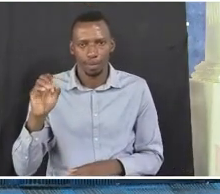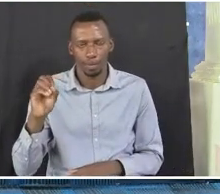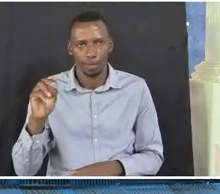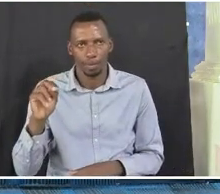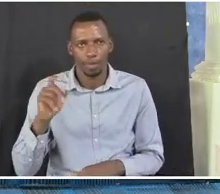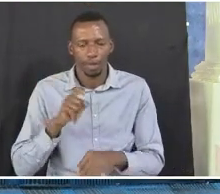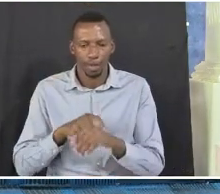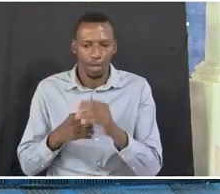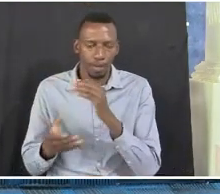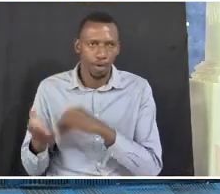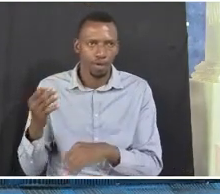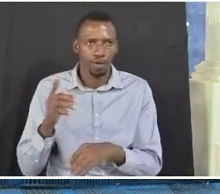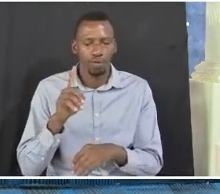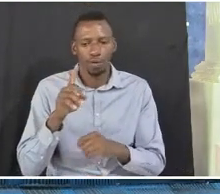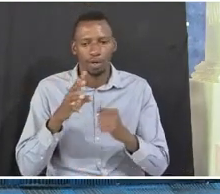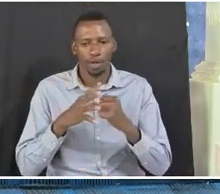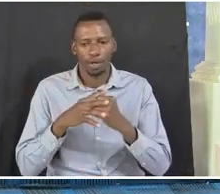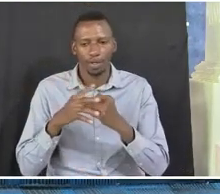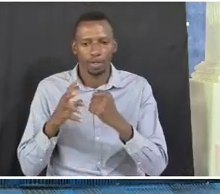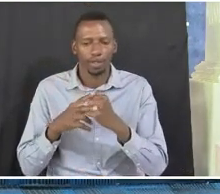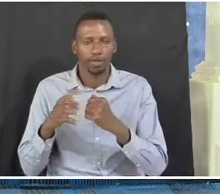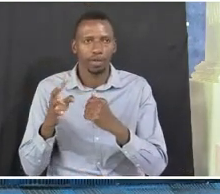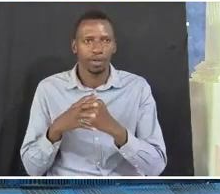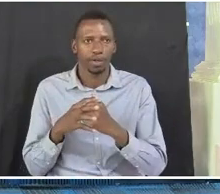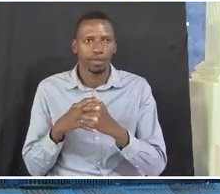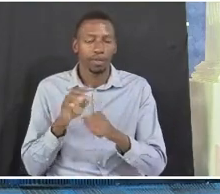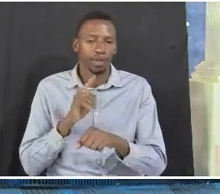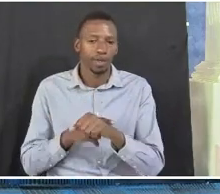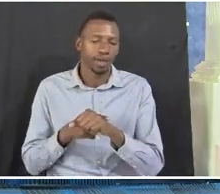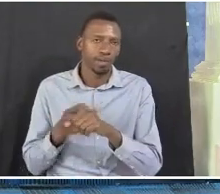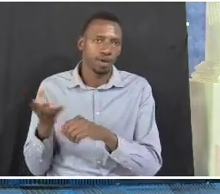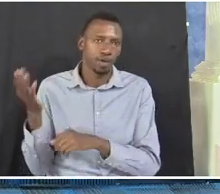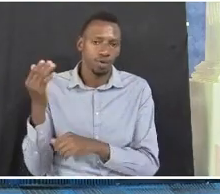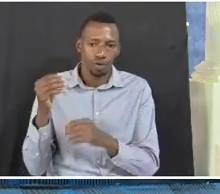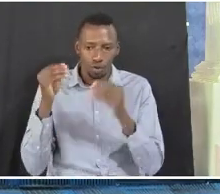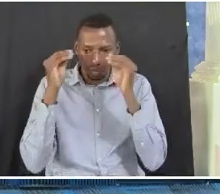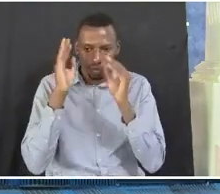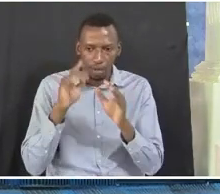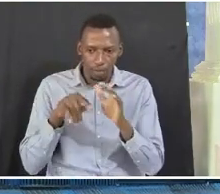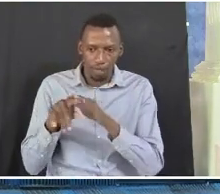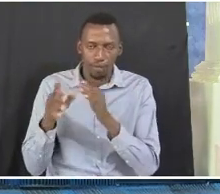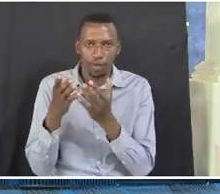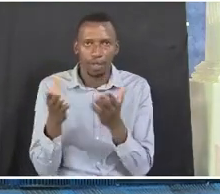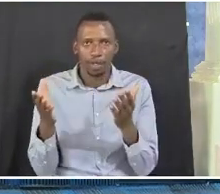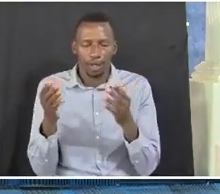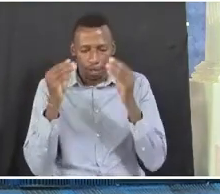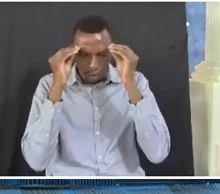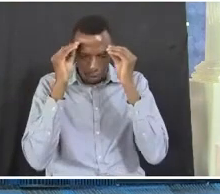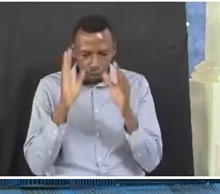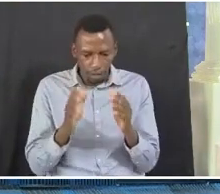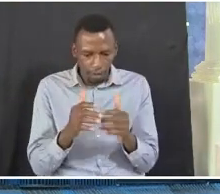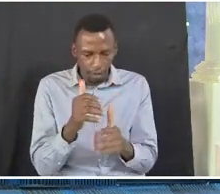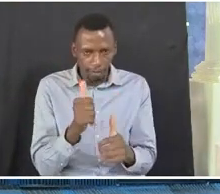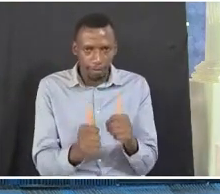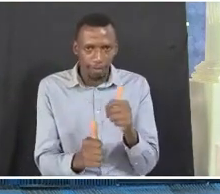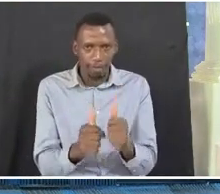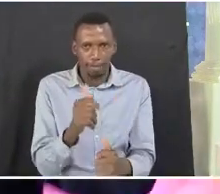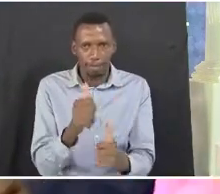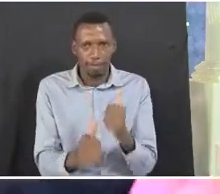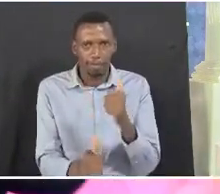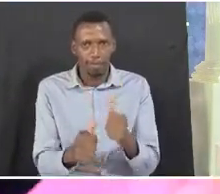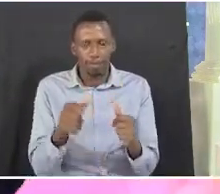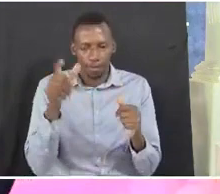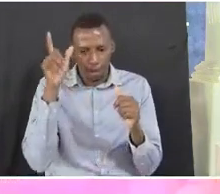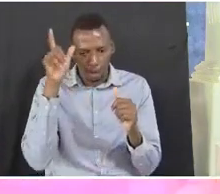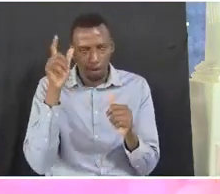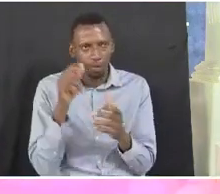it started, 1979. Those times, the students went there. It was the students who were milking cows. It were the